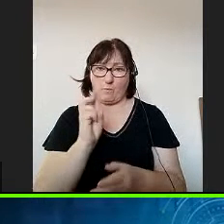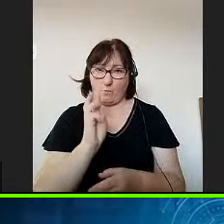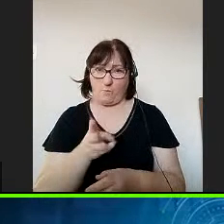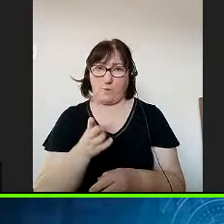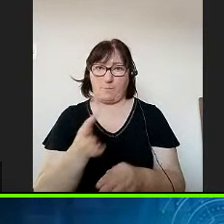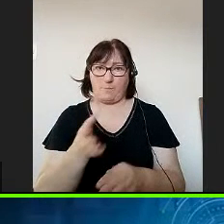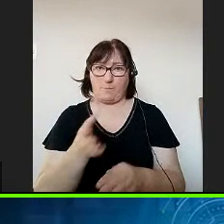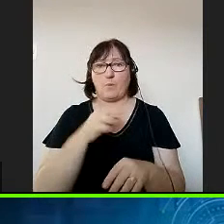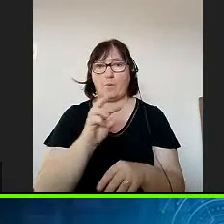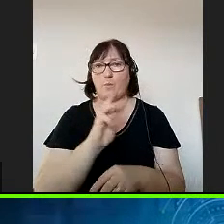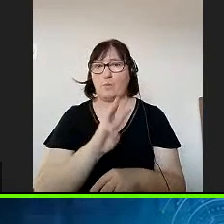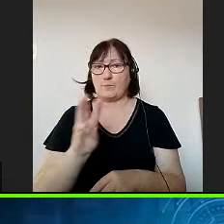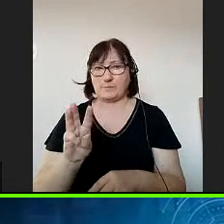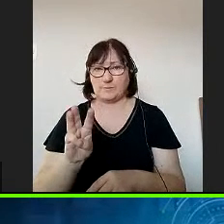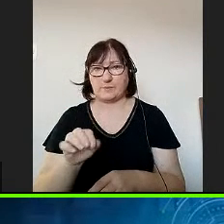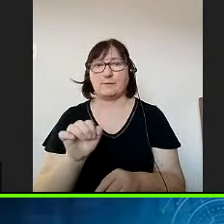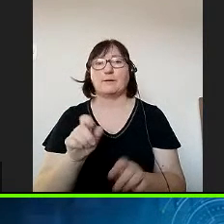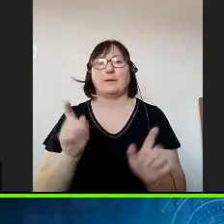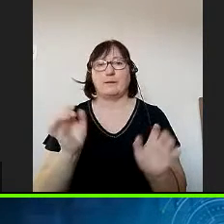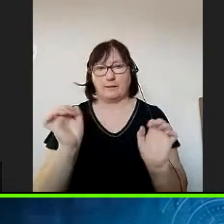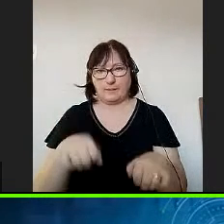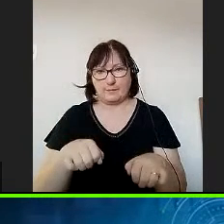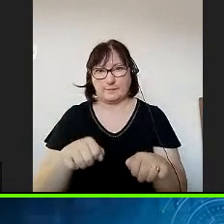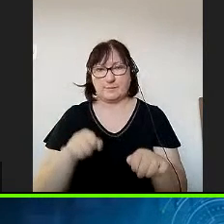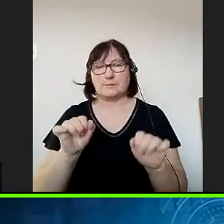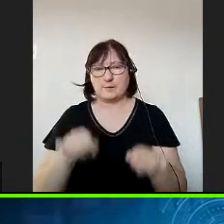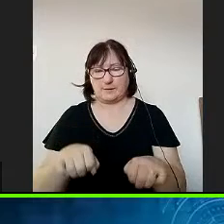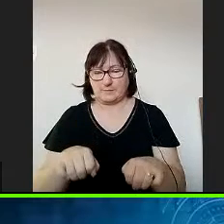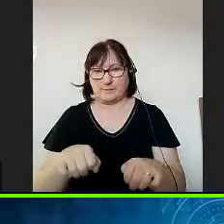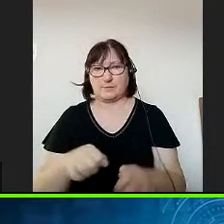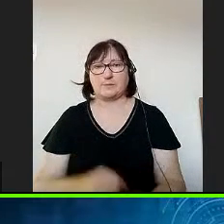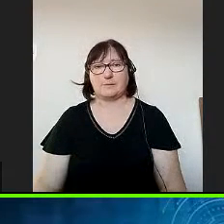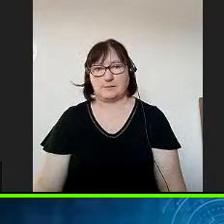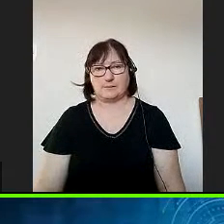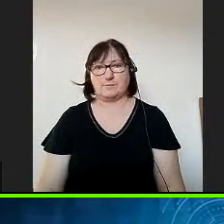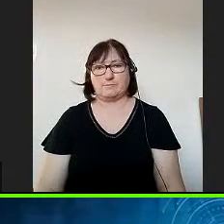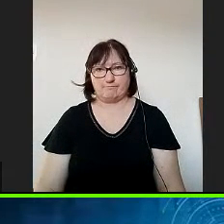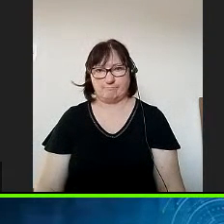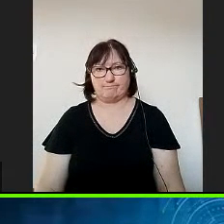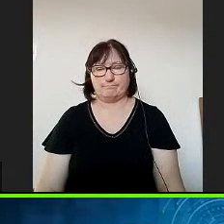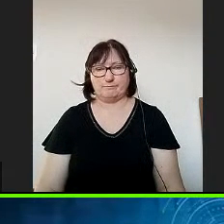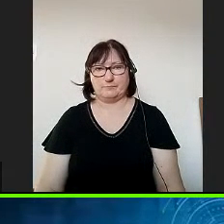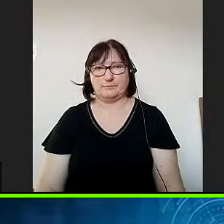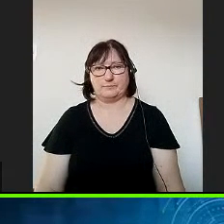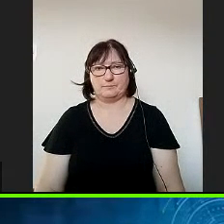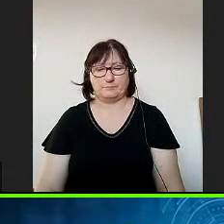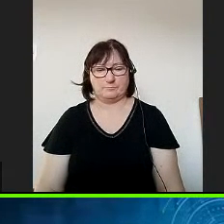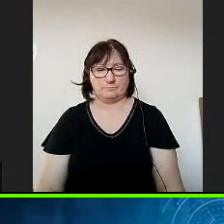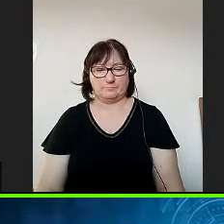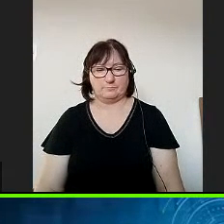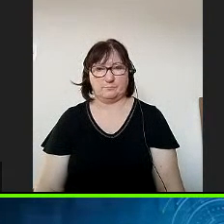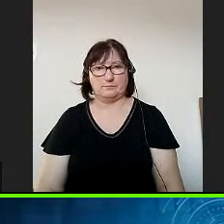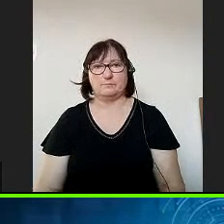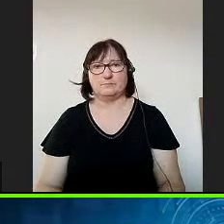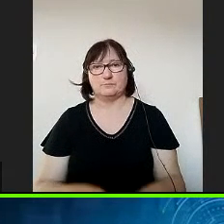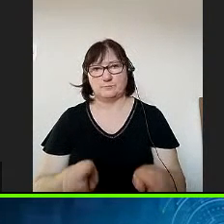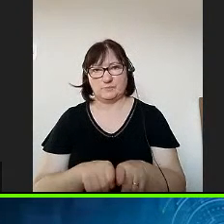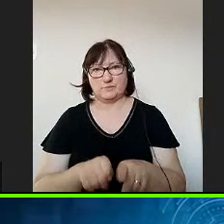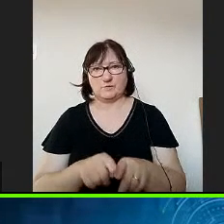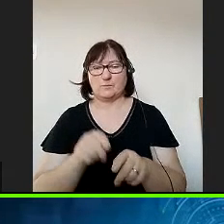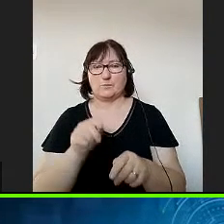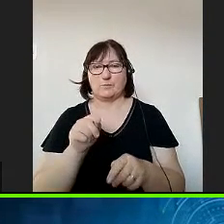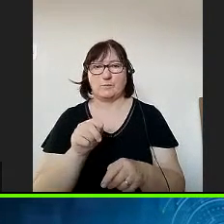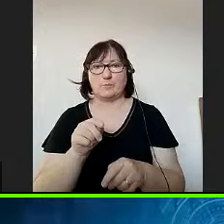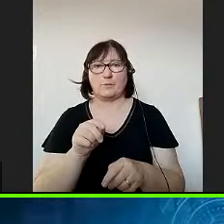I'll answer that. Yes, we will be doing that. We will be publishing it on our website. And this session will also be available on our